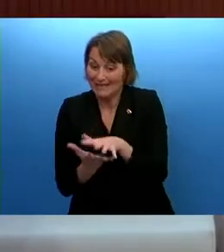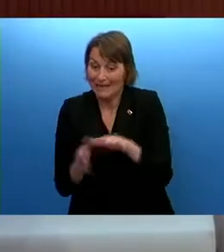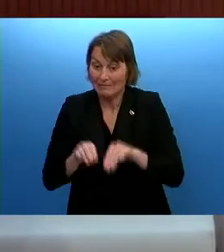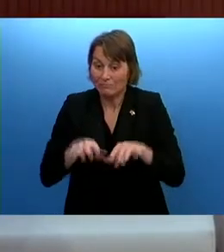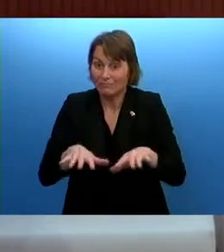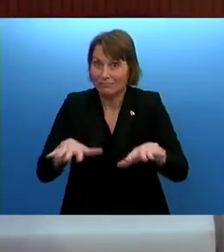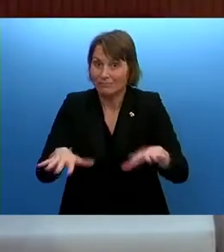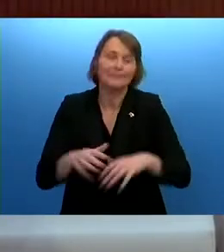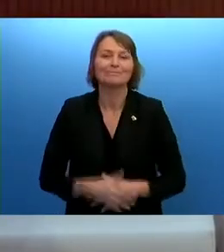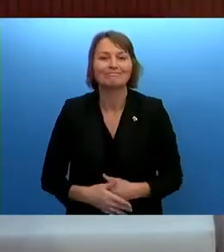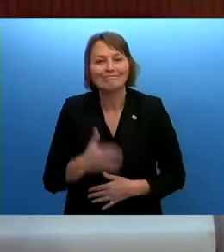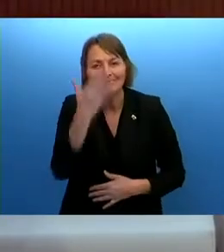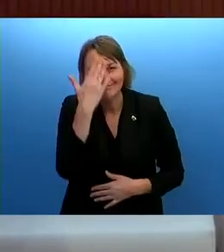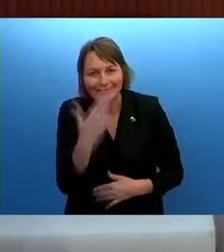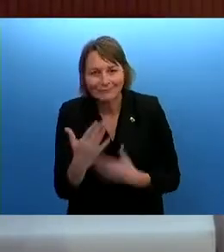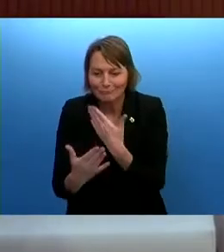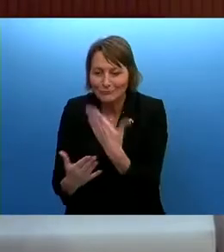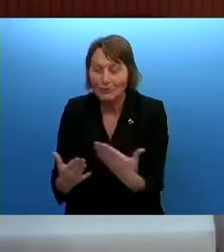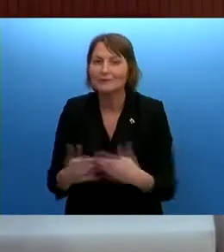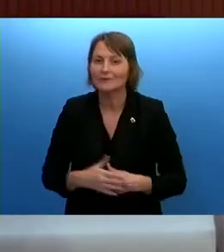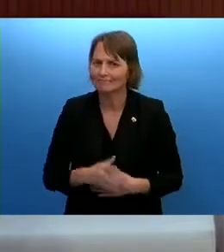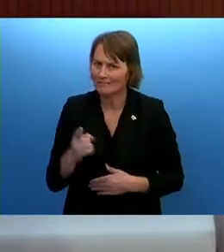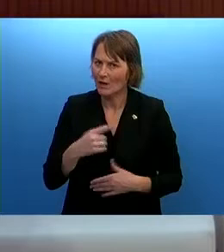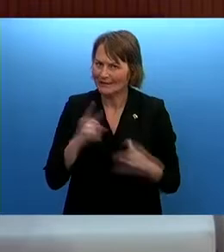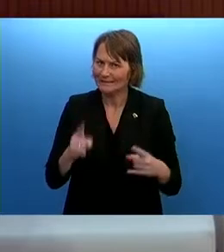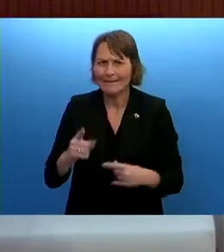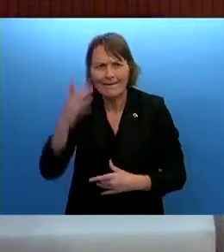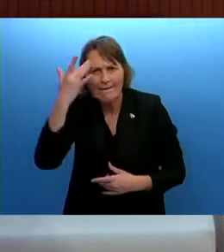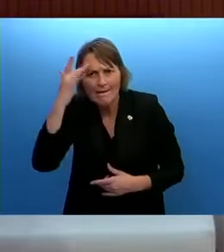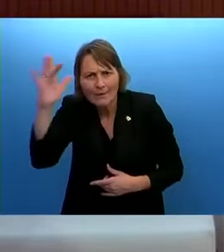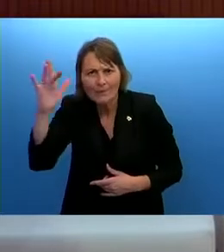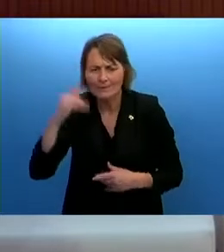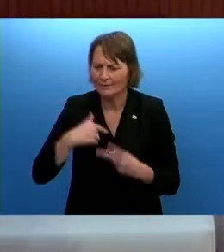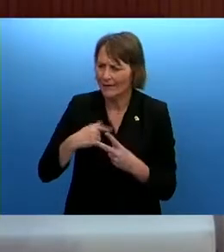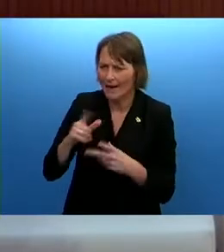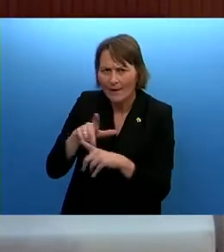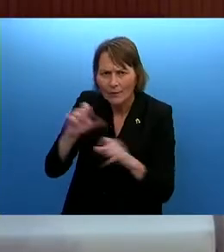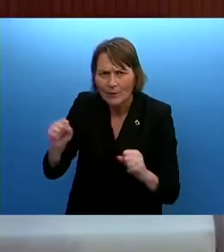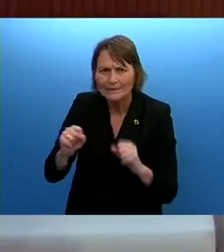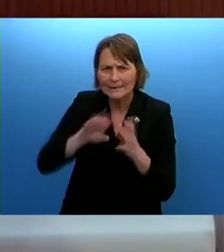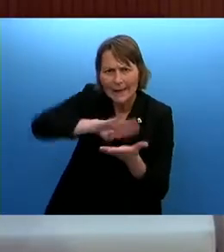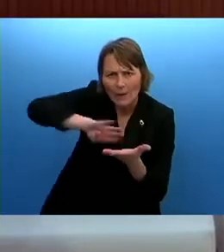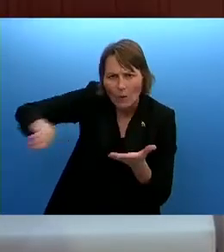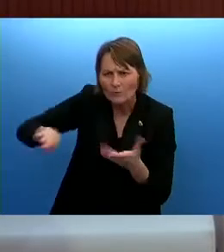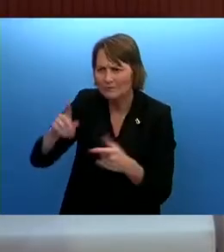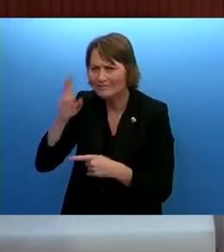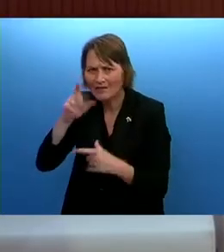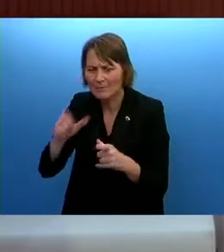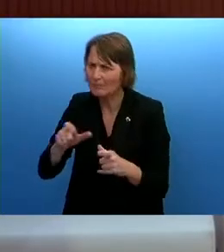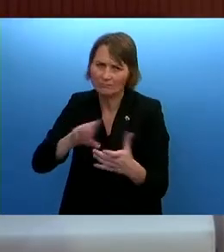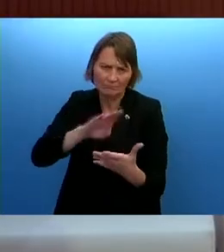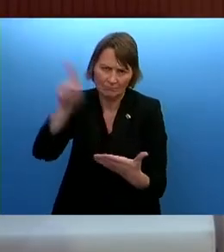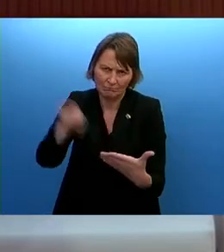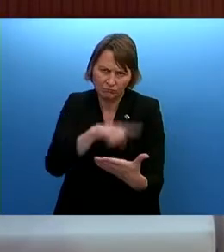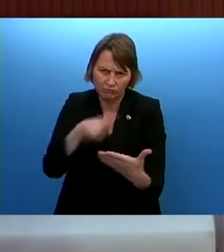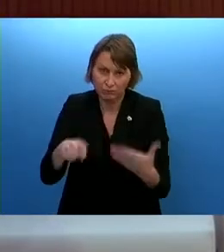Excellencies, the end of linguistic and cultural exclusion for deaf people is much overdue. We have all the necessary ingredients